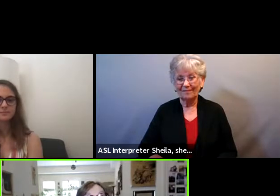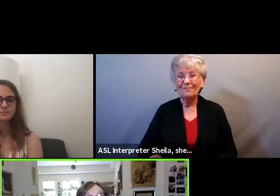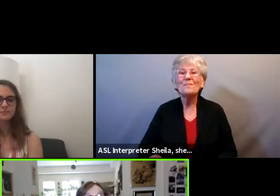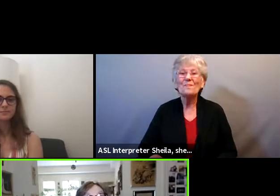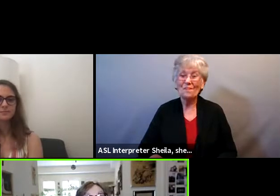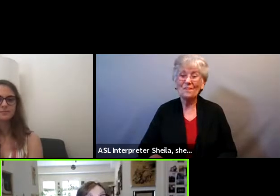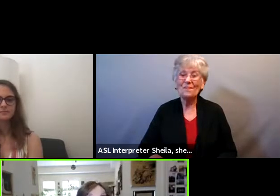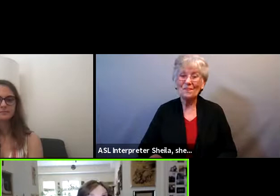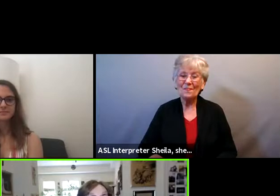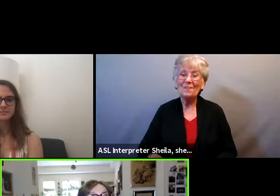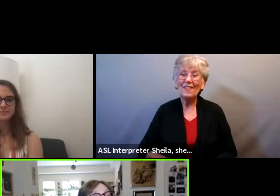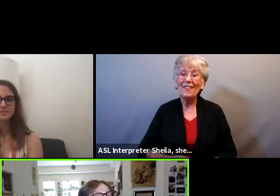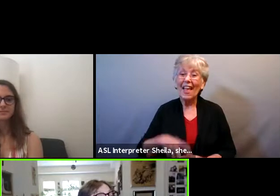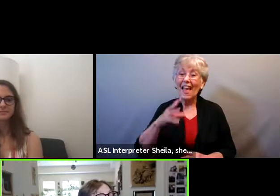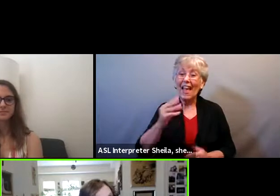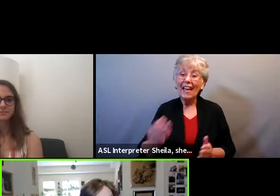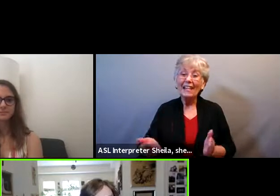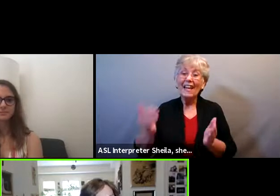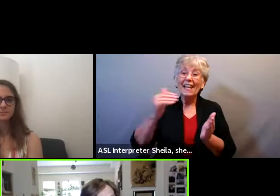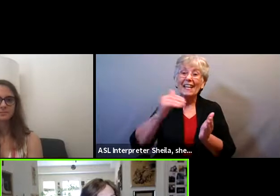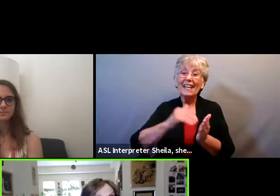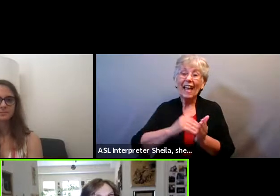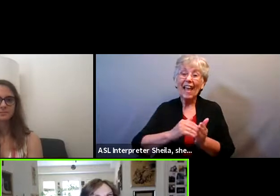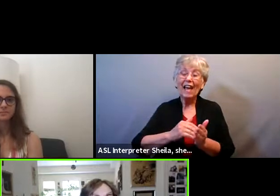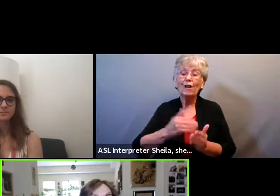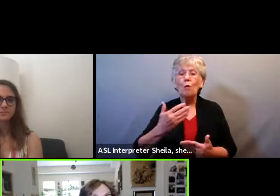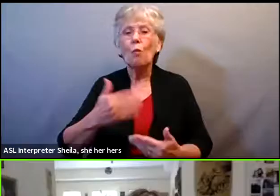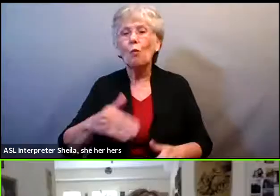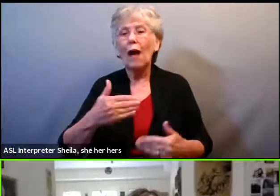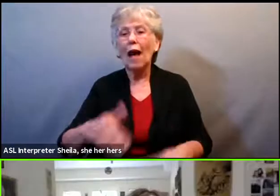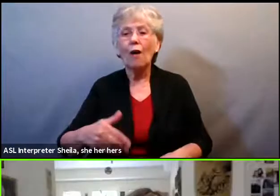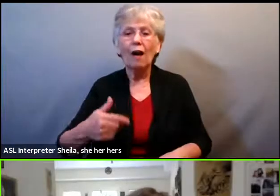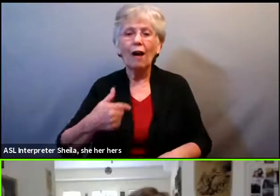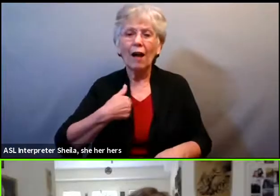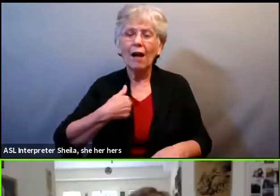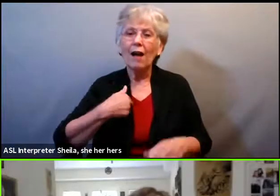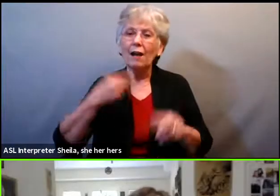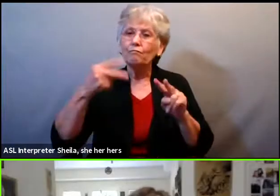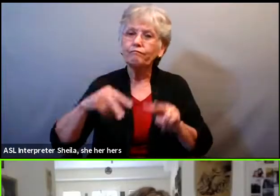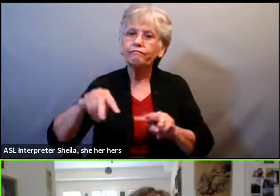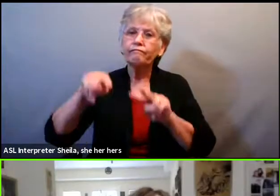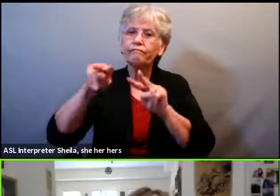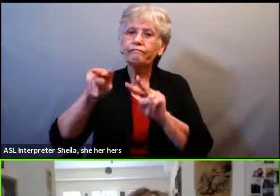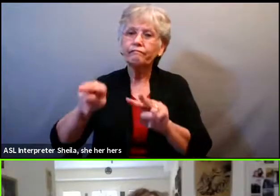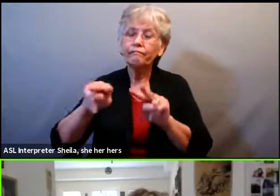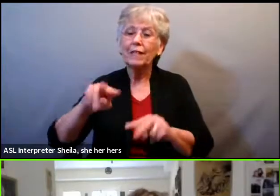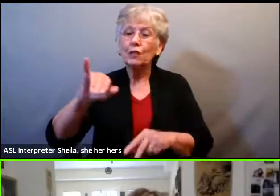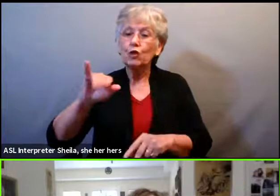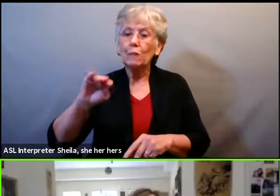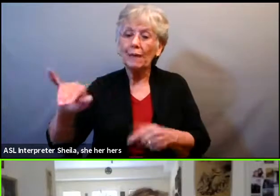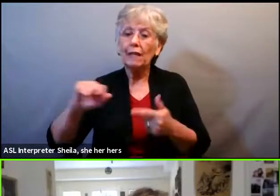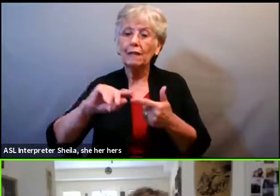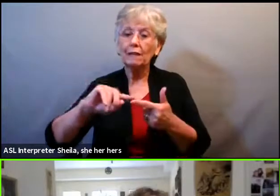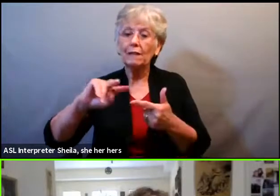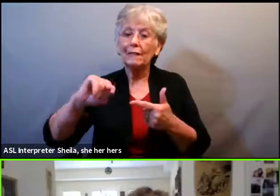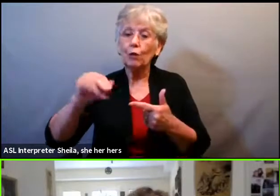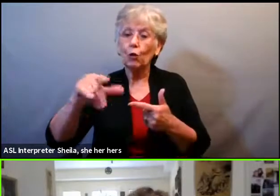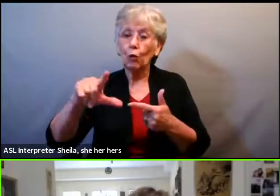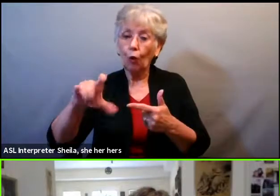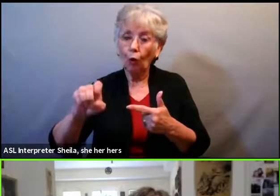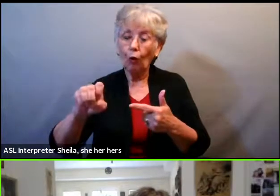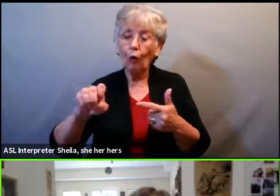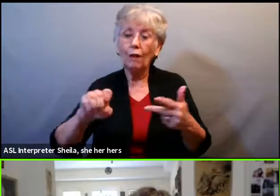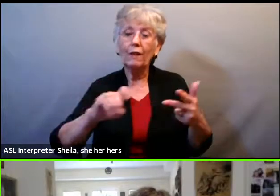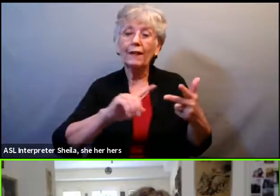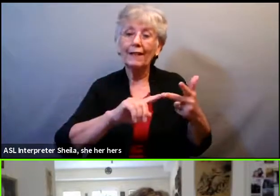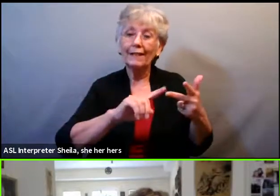Again, my deep admiration for Jimmy, Nicole, and Sarah for thinking this up and